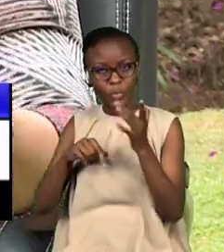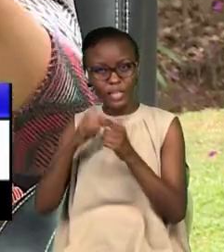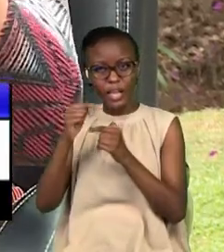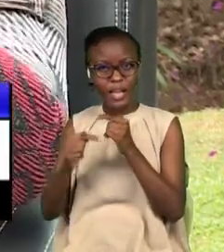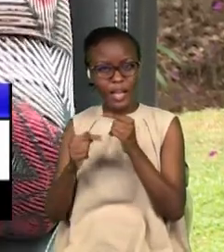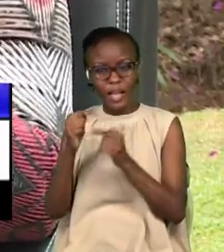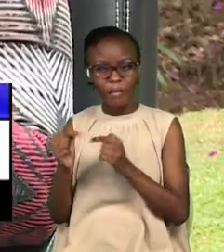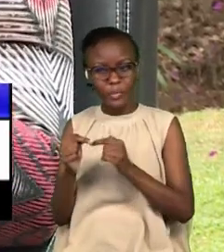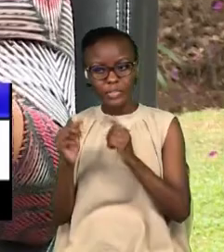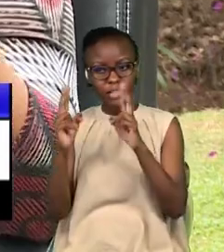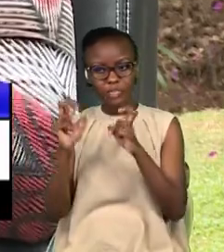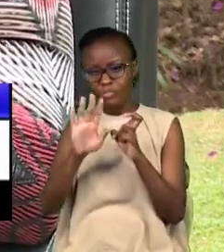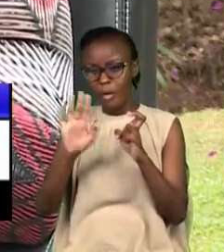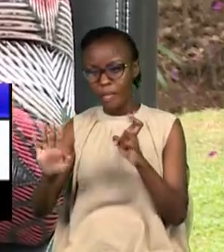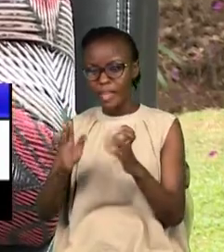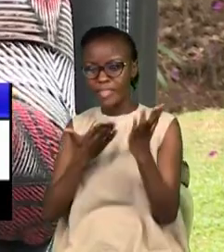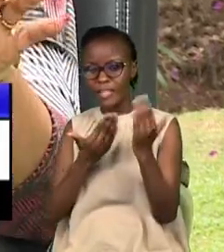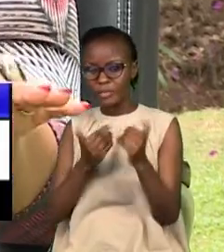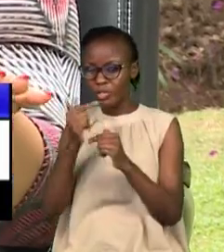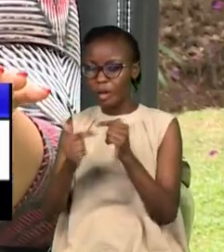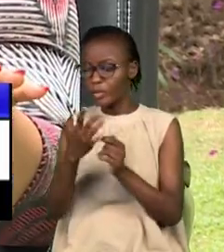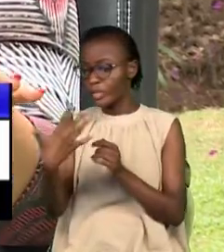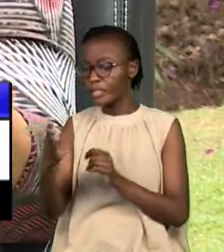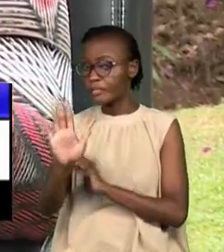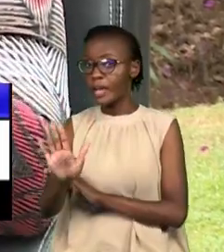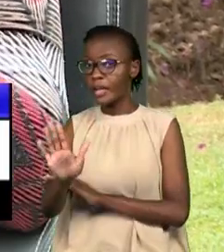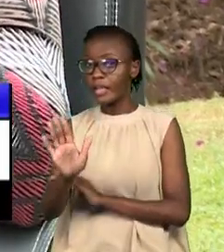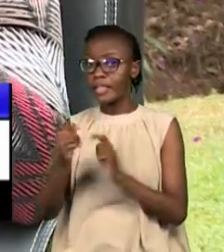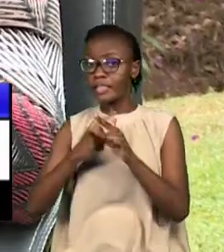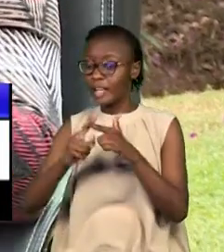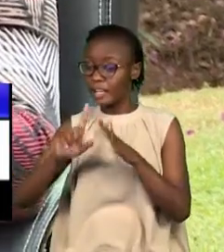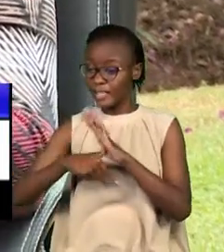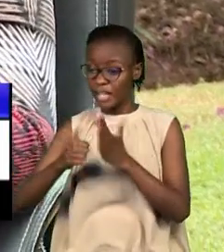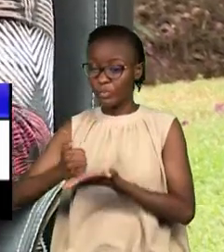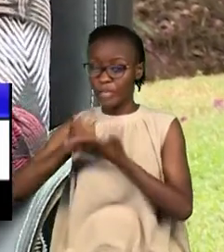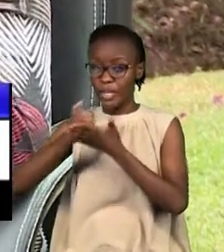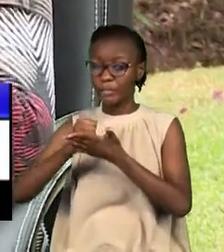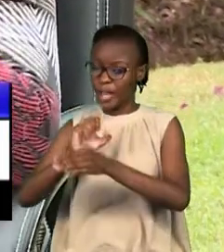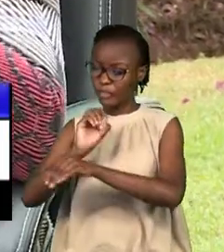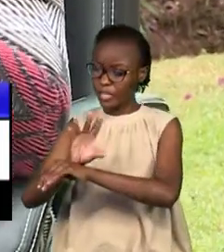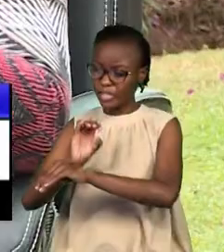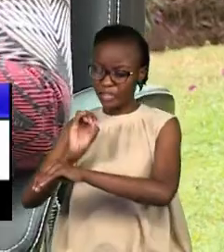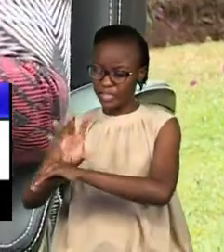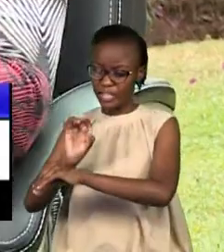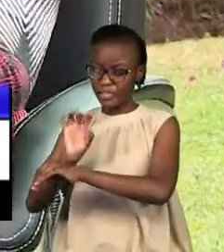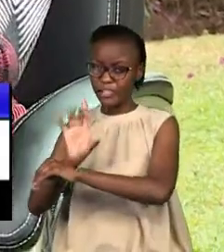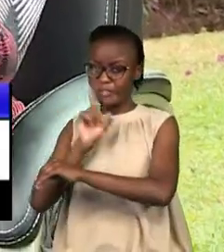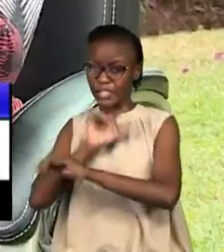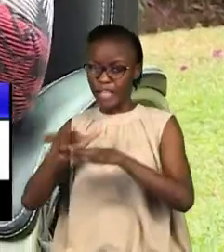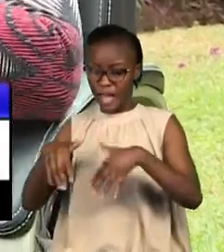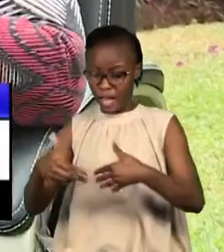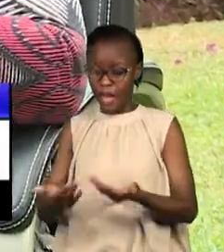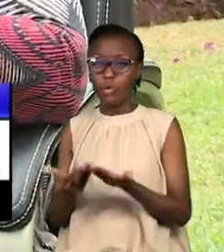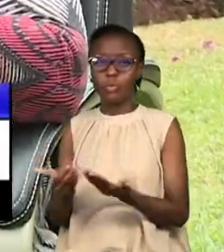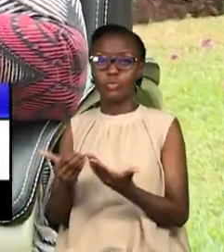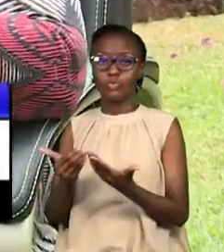attitudes, their expectations around their products and services. And then we help them with advice about how to